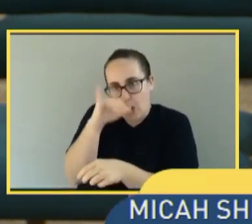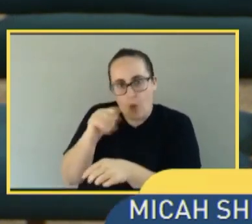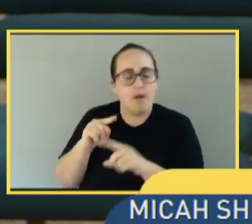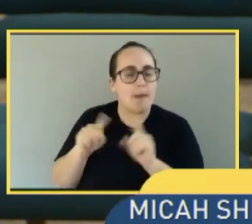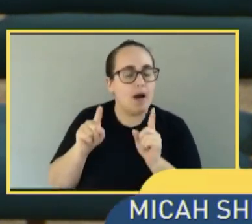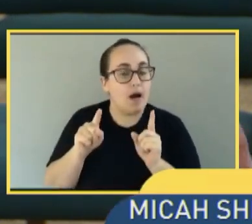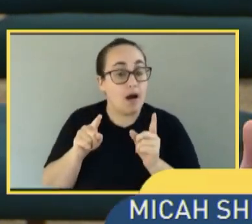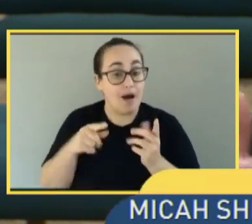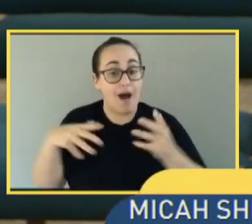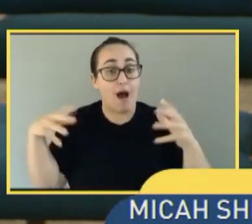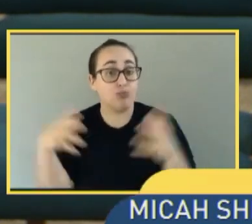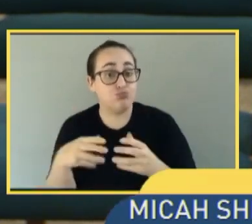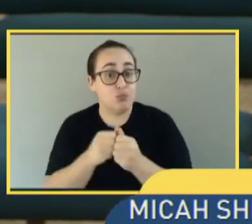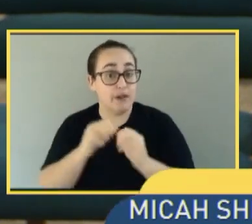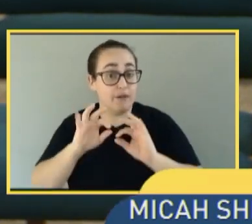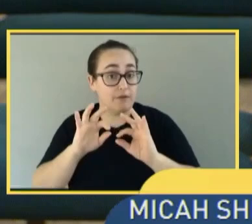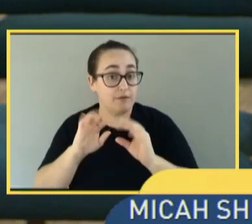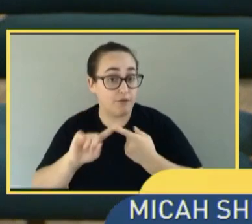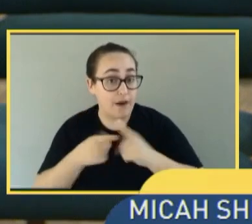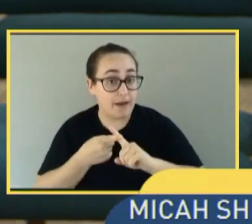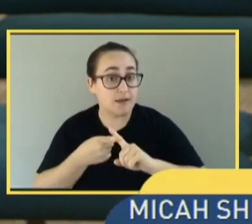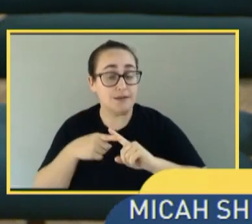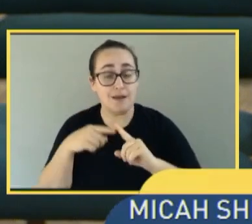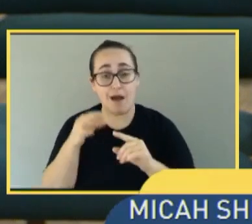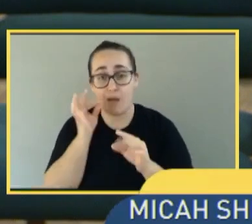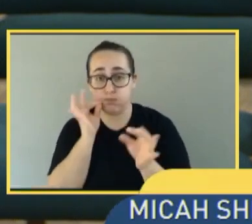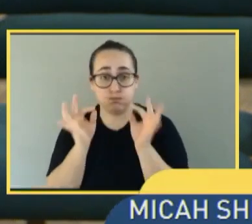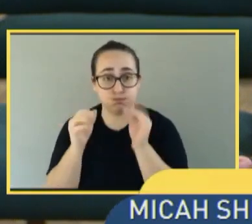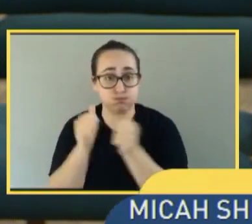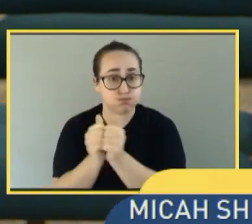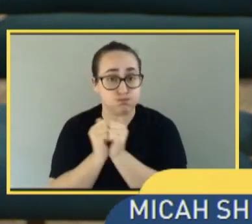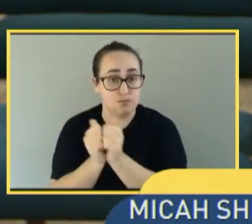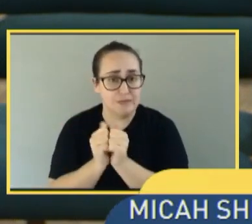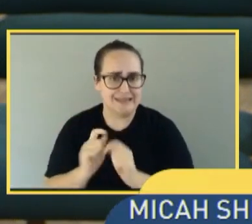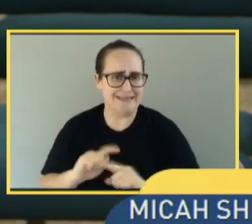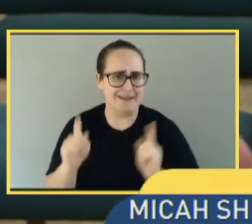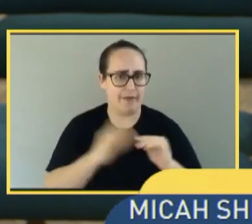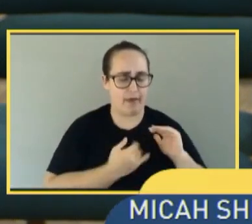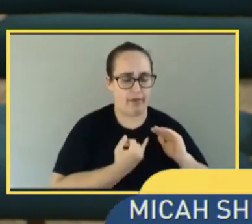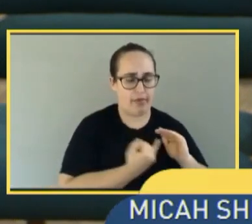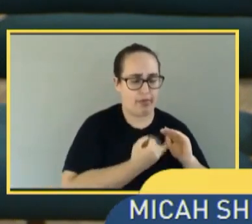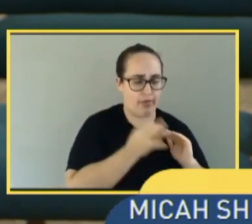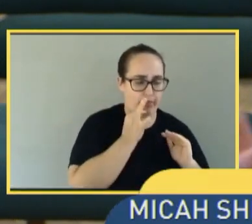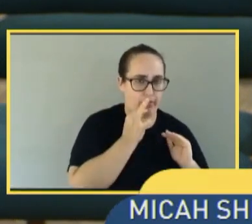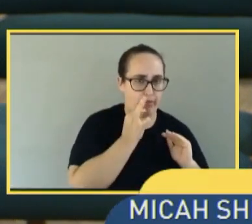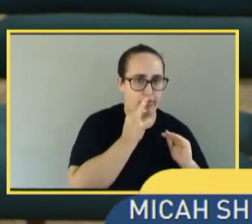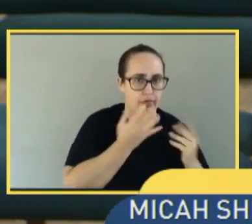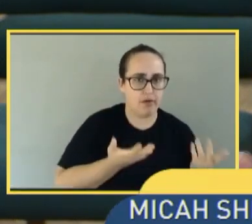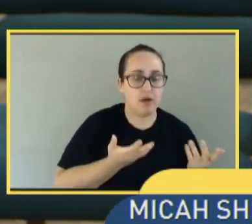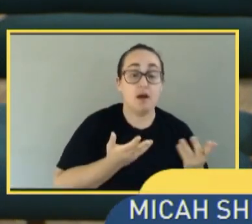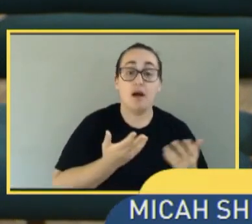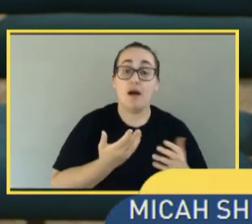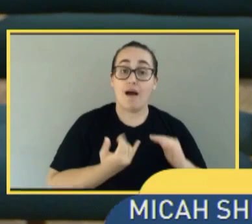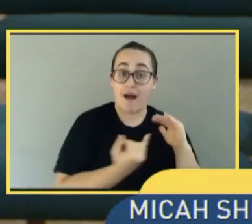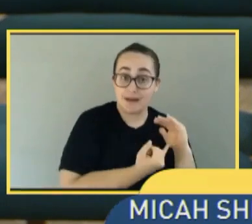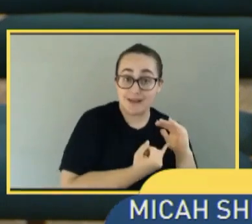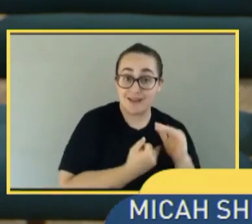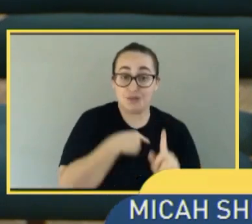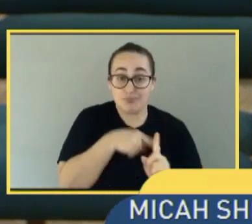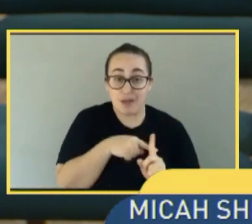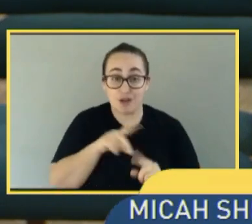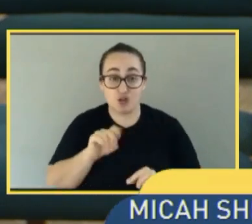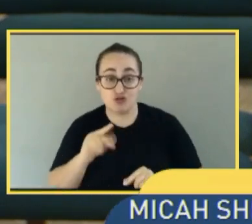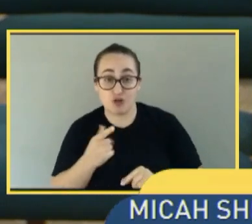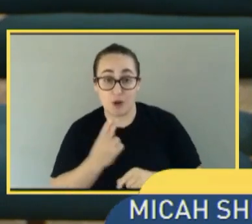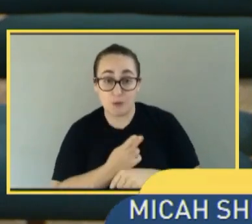different experience than consuming by yourself. And isolation and drug use are confounding factors. And